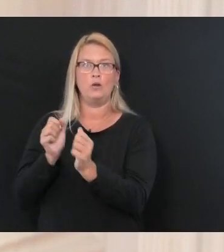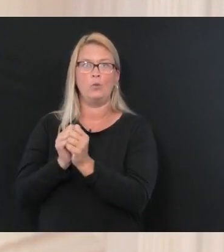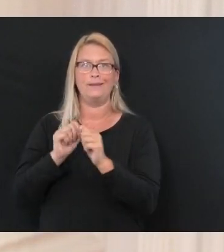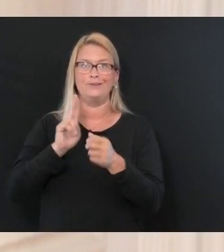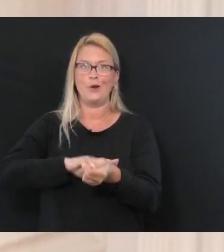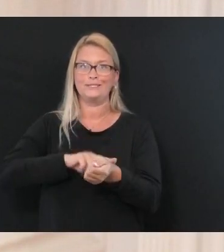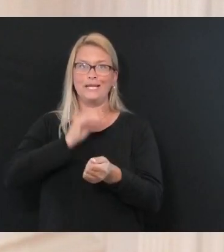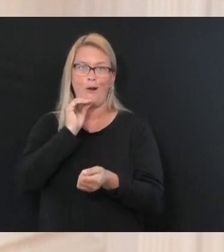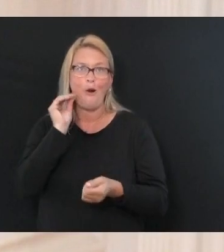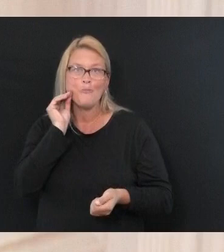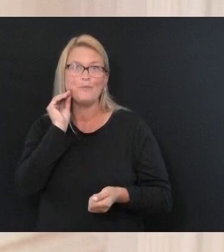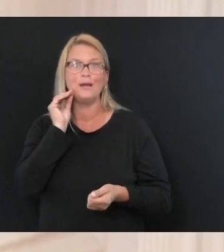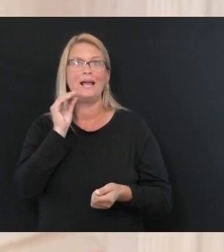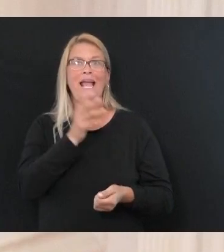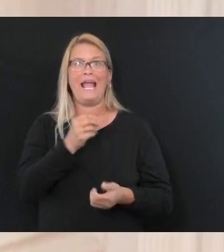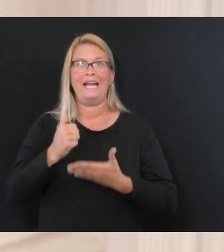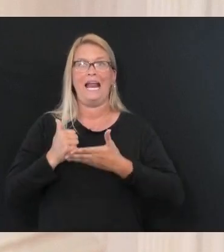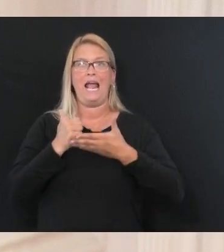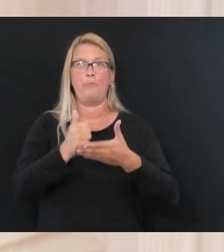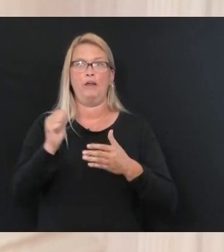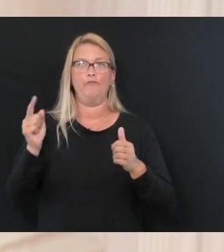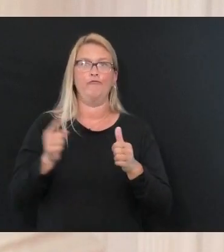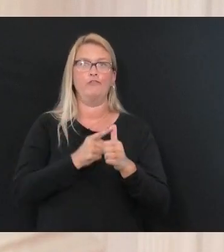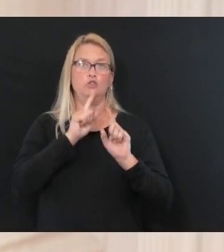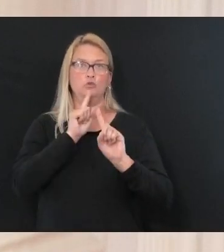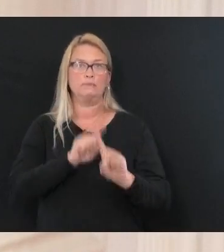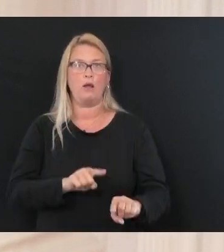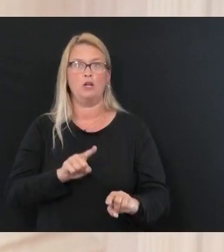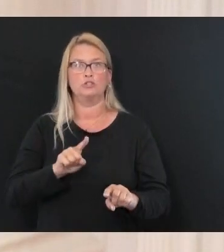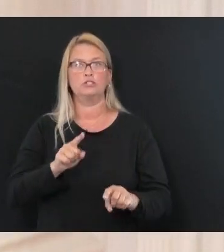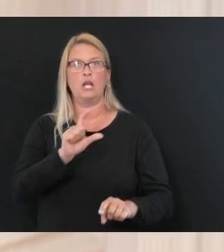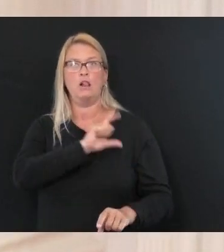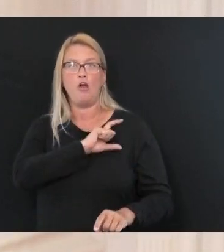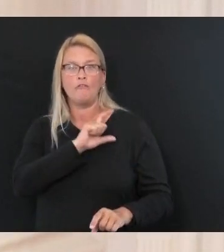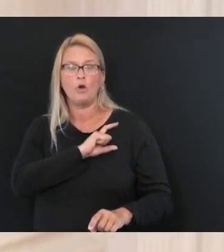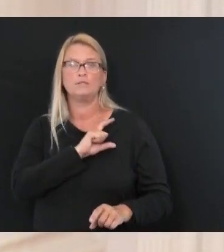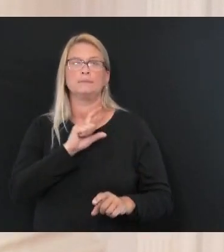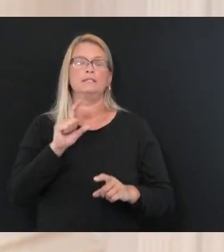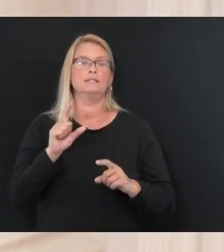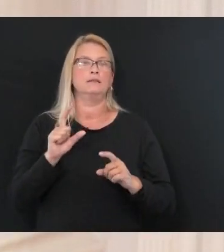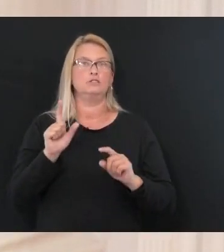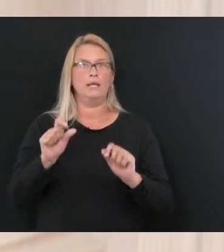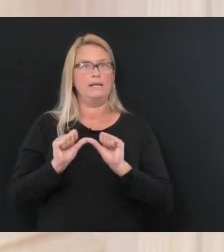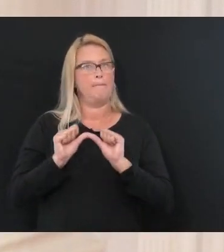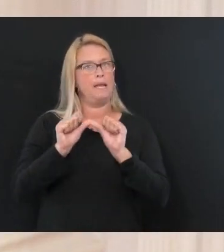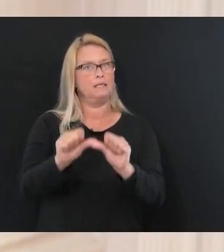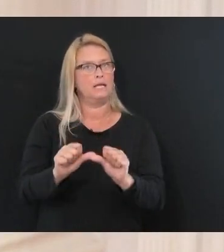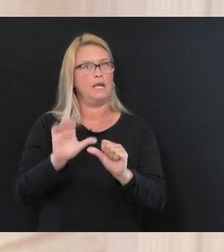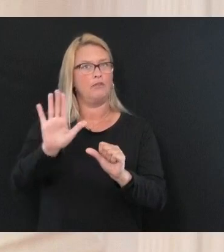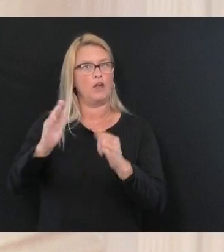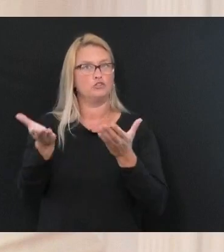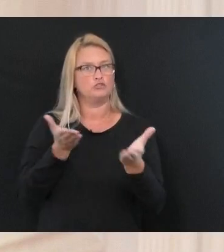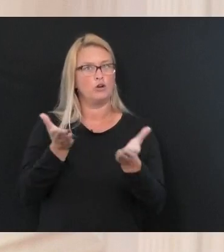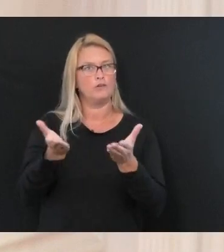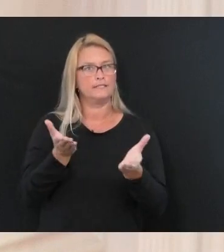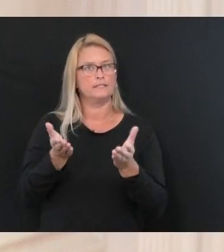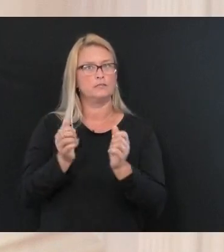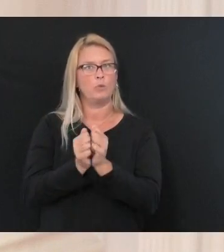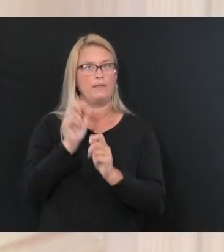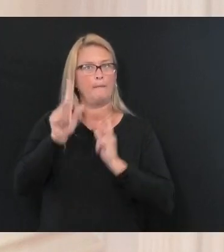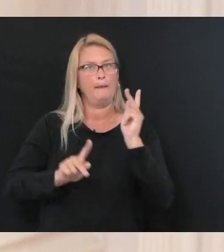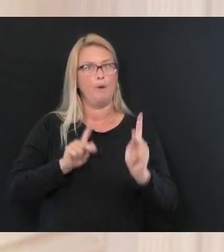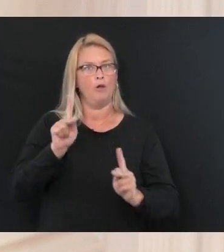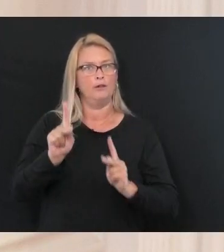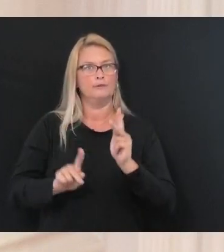as well as helping our first responders, law enforcement agencies, so that they can maintain the level of service needed by our citizens.